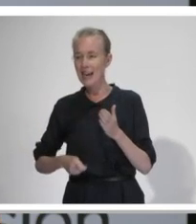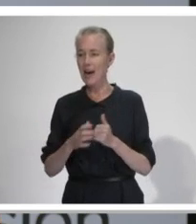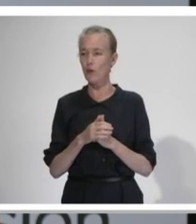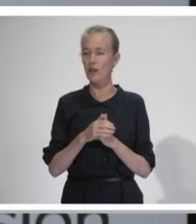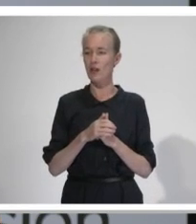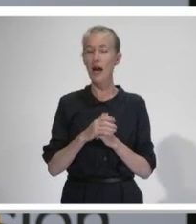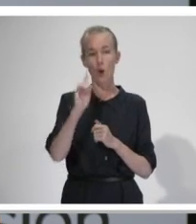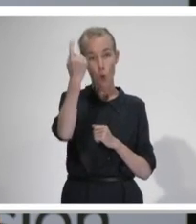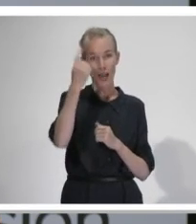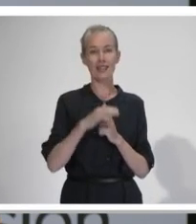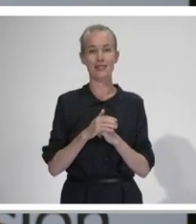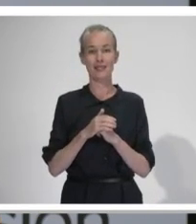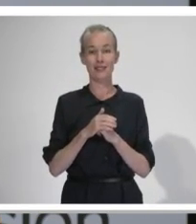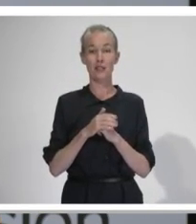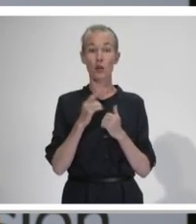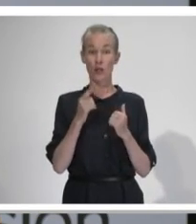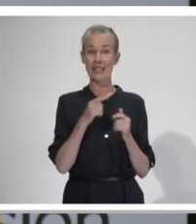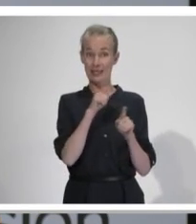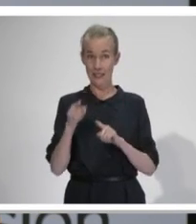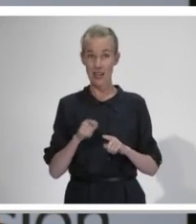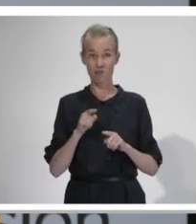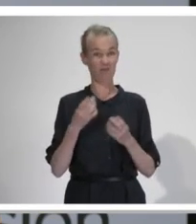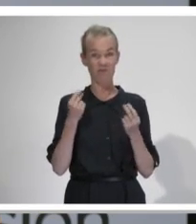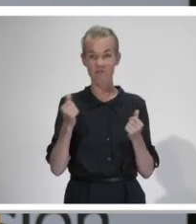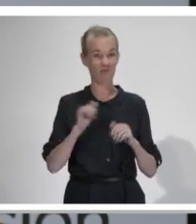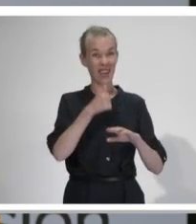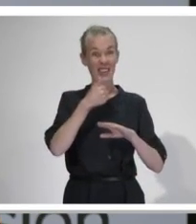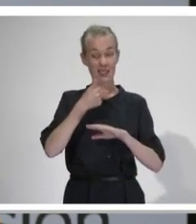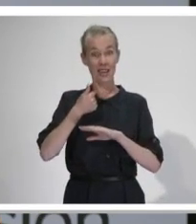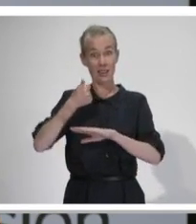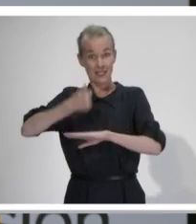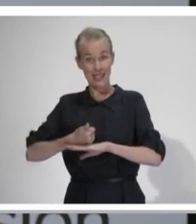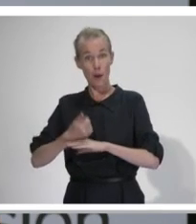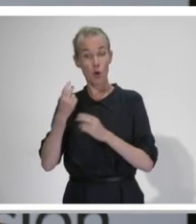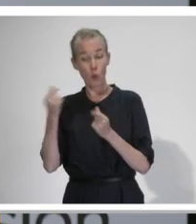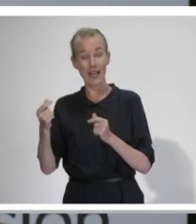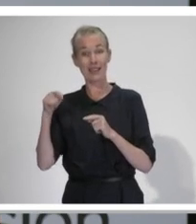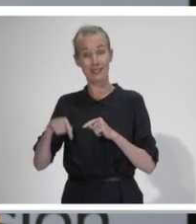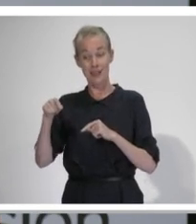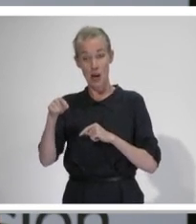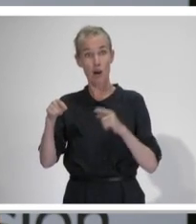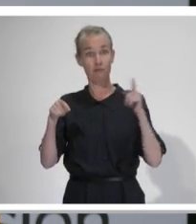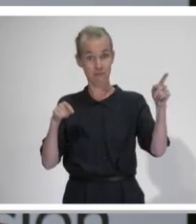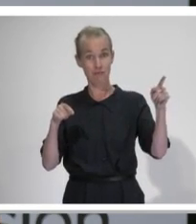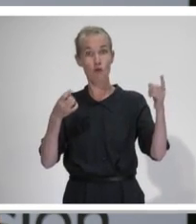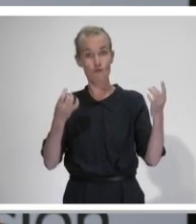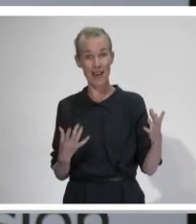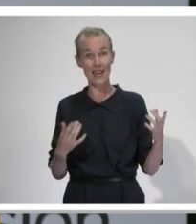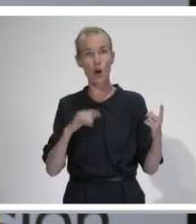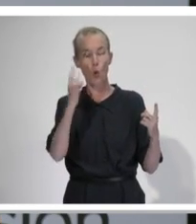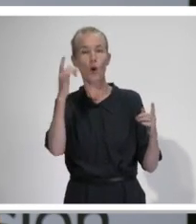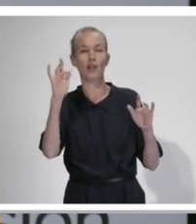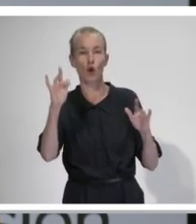able to stand up very quickly the testing in Queenstown, Canterbury and Waikato. And so it won't be